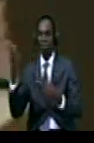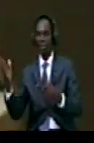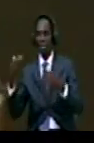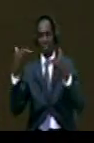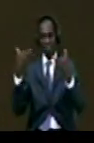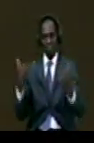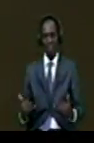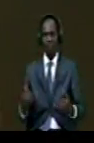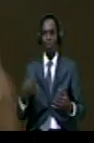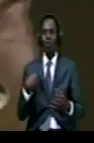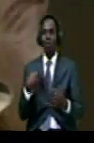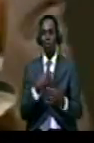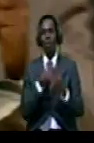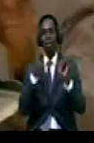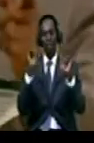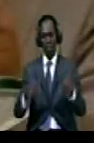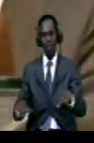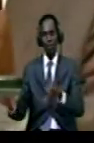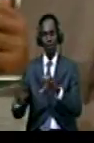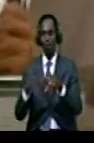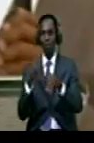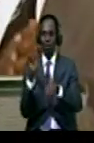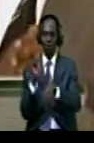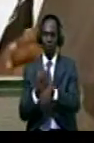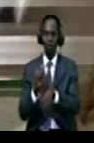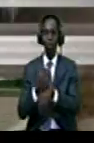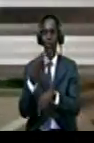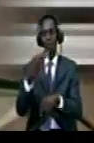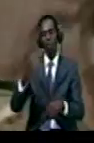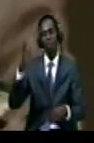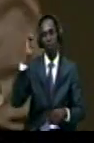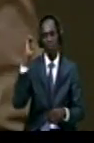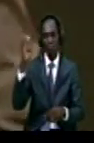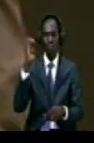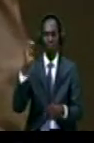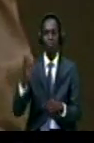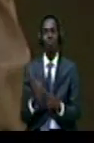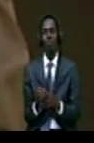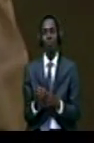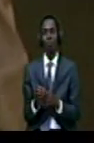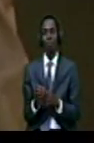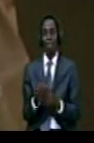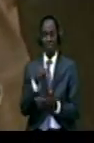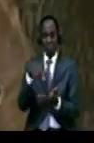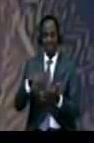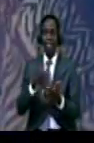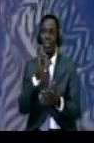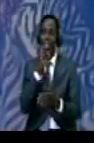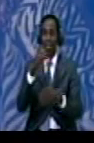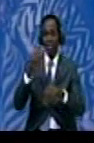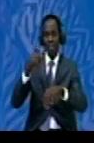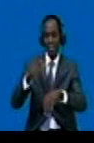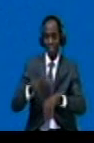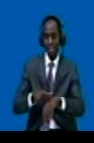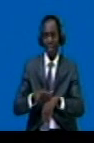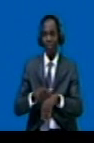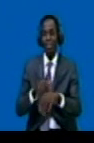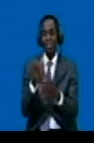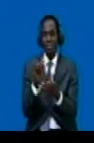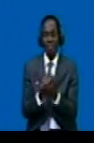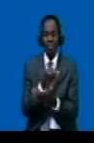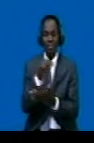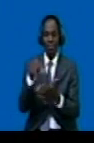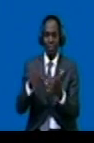we can do the work of evangelism. This is the time that this